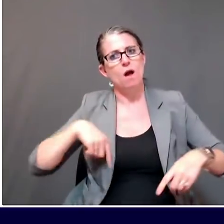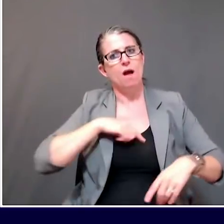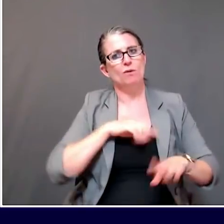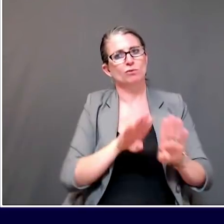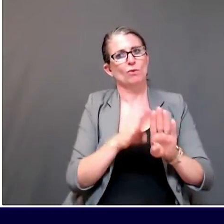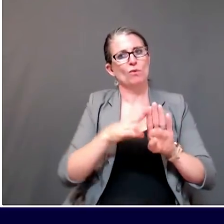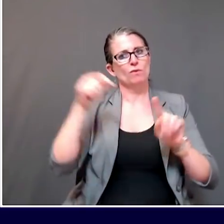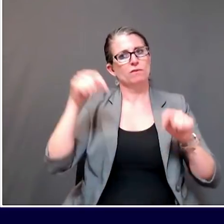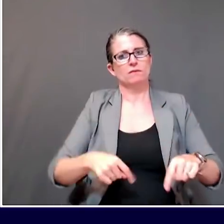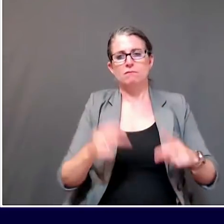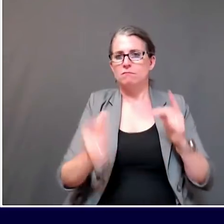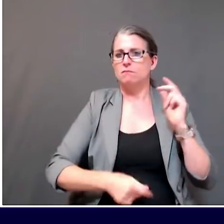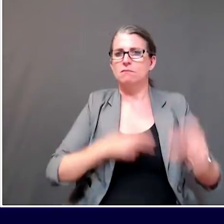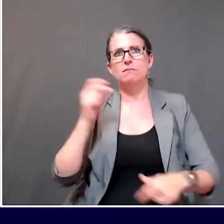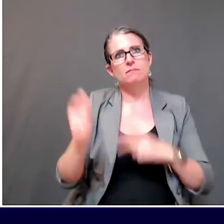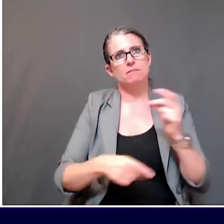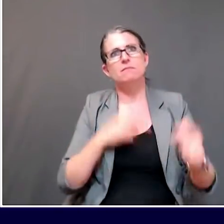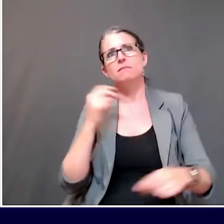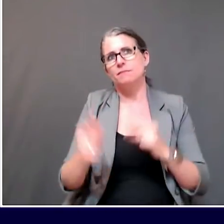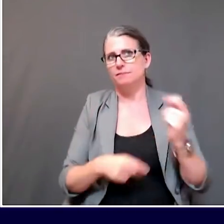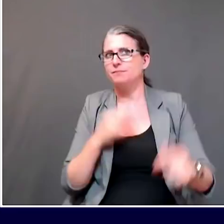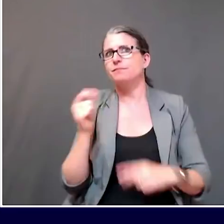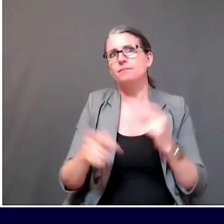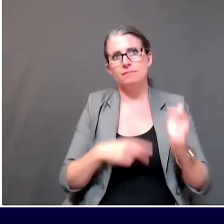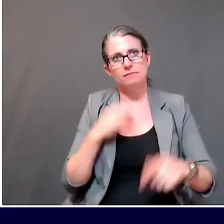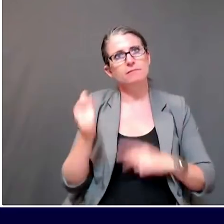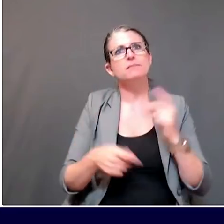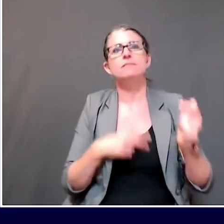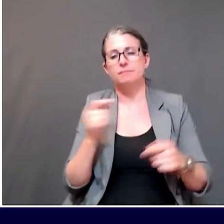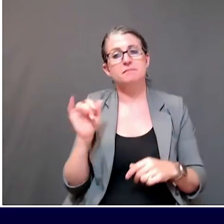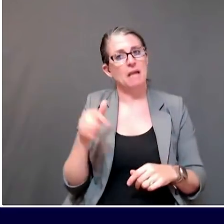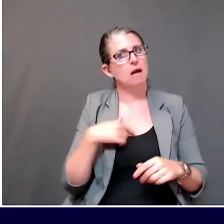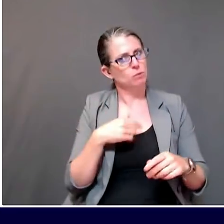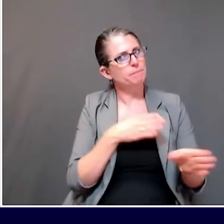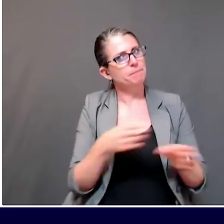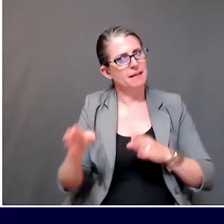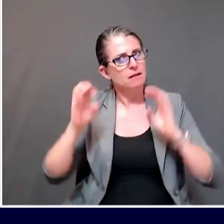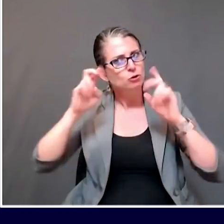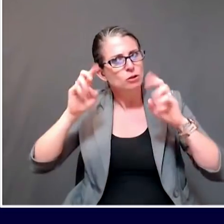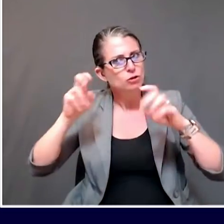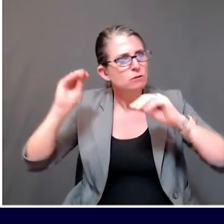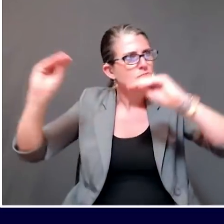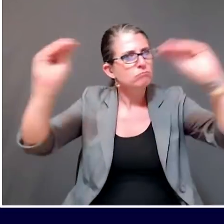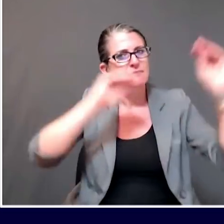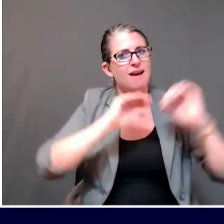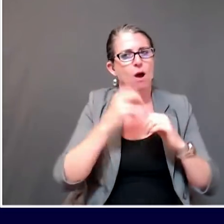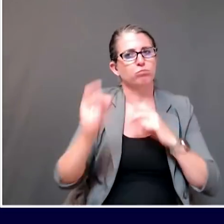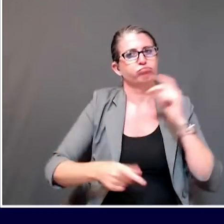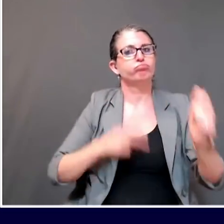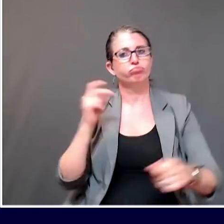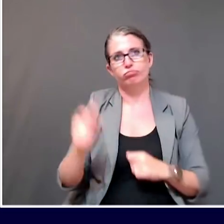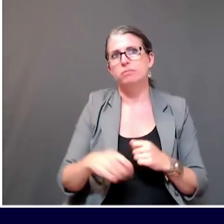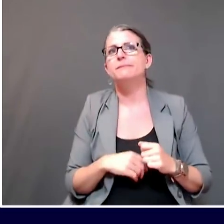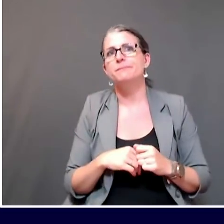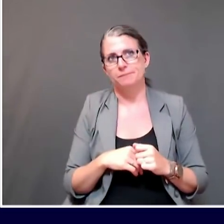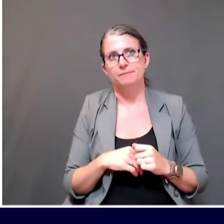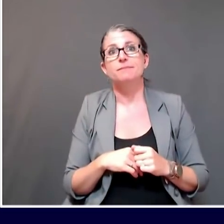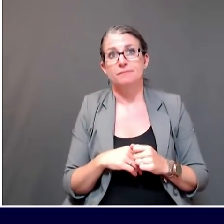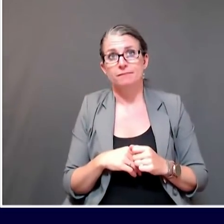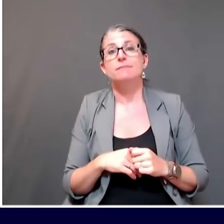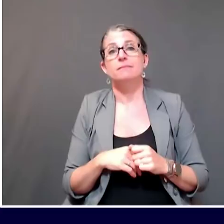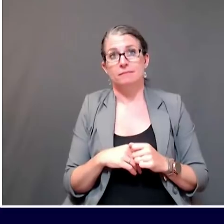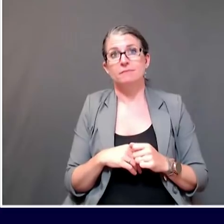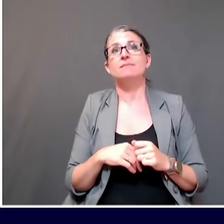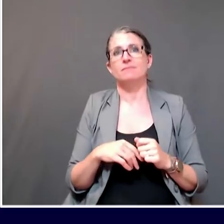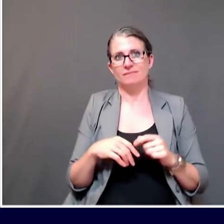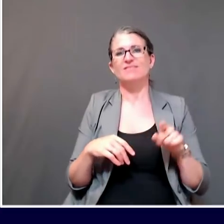go live, is to work with those sites to make sure that we are doing our best to make sure that people who get tested at these sites get those